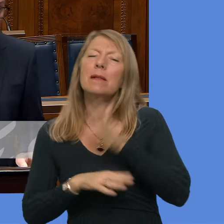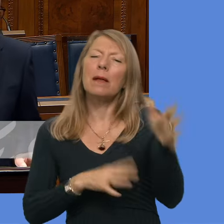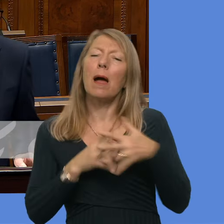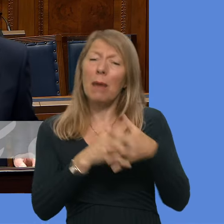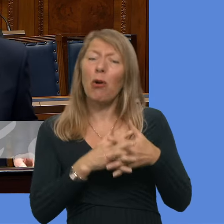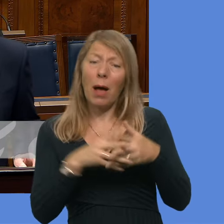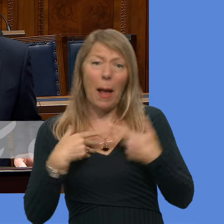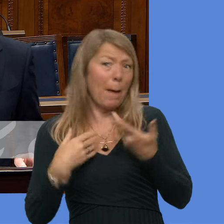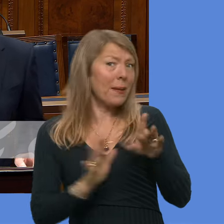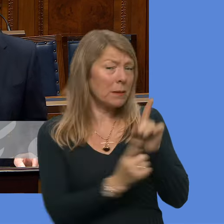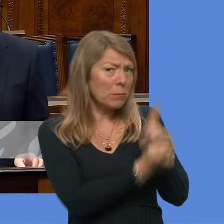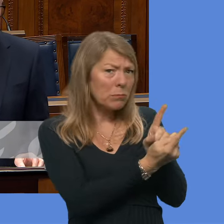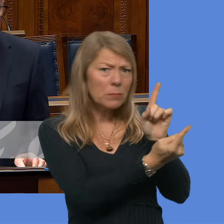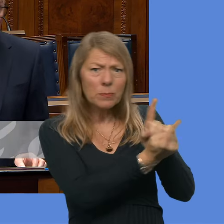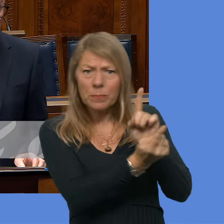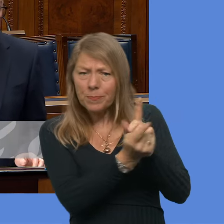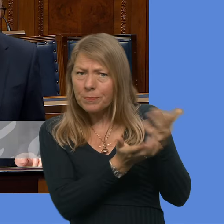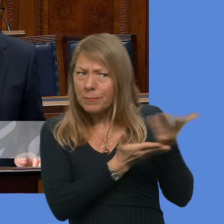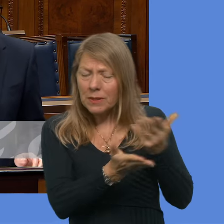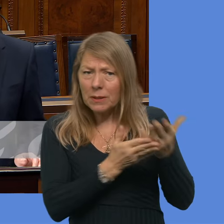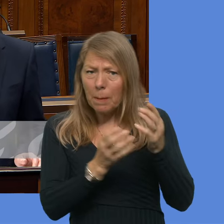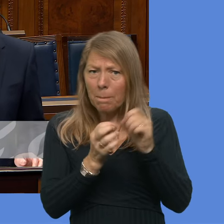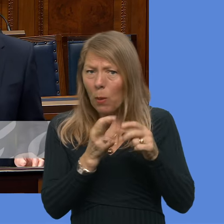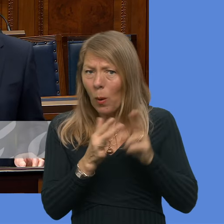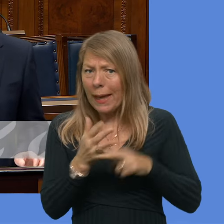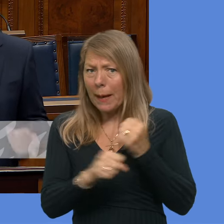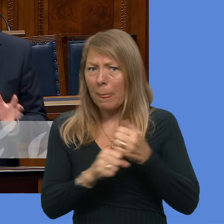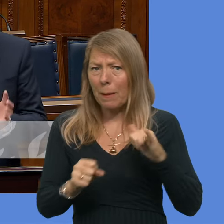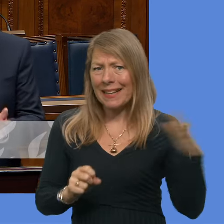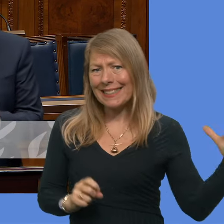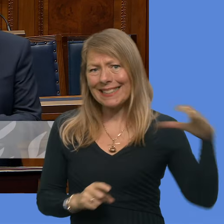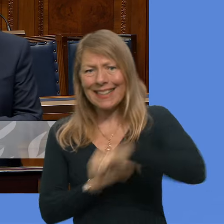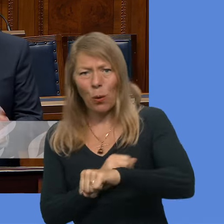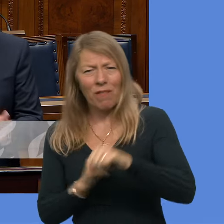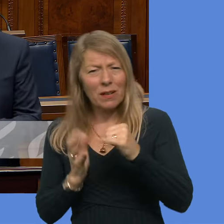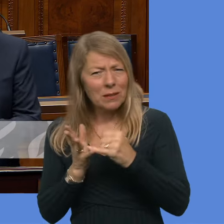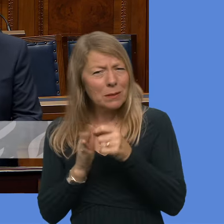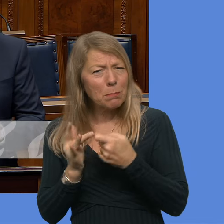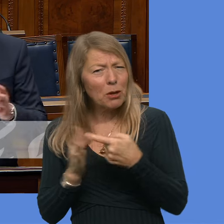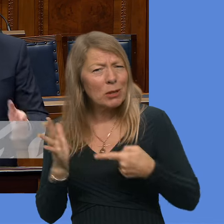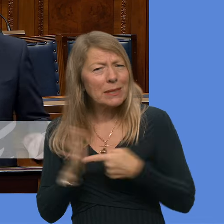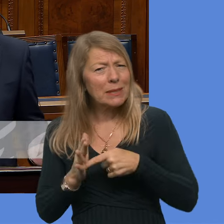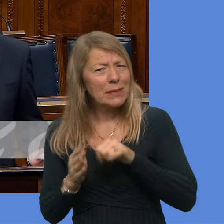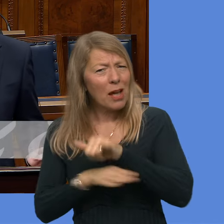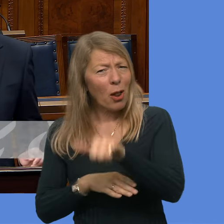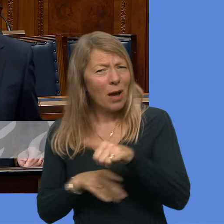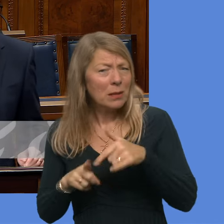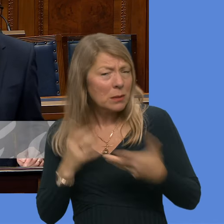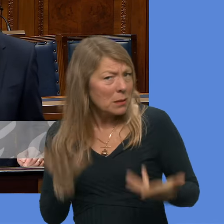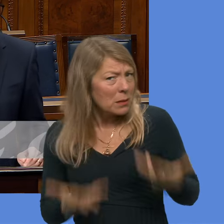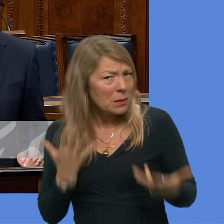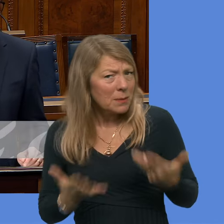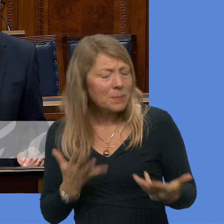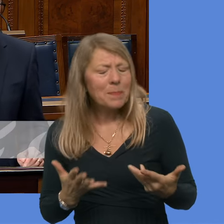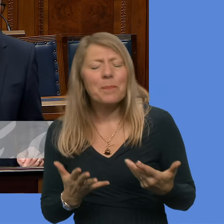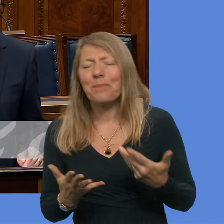people about the potential takeover by Boeing, and then if there were issues that would arise from that we have access to discussions